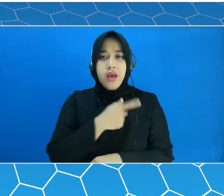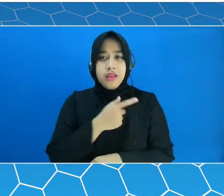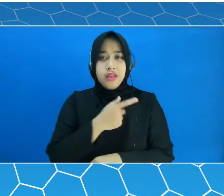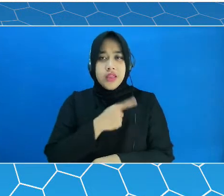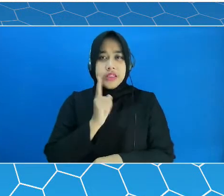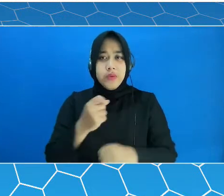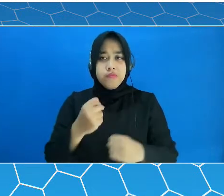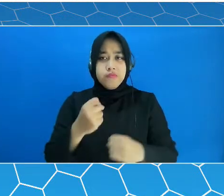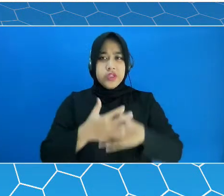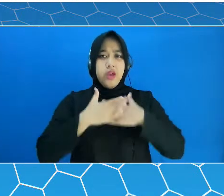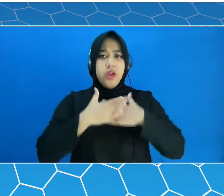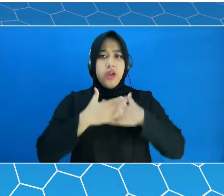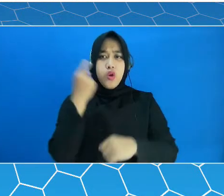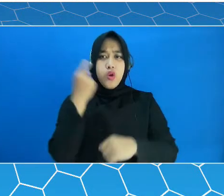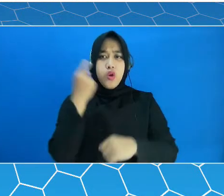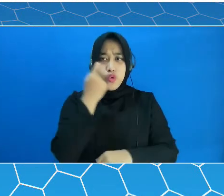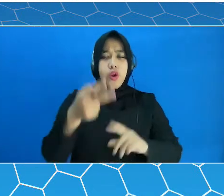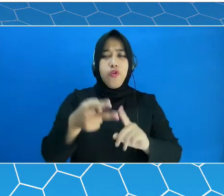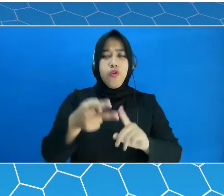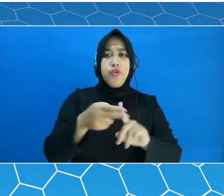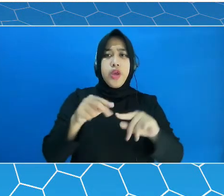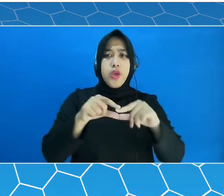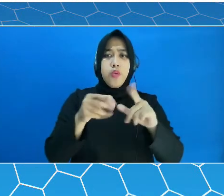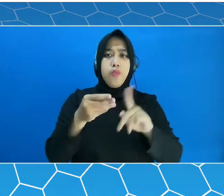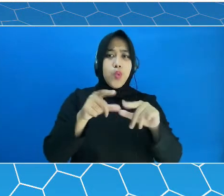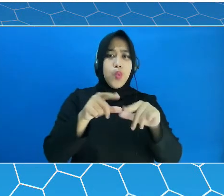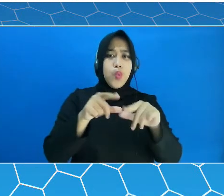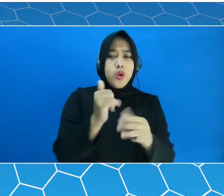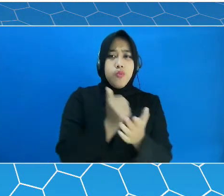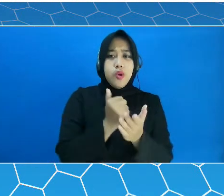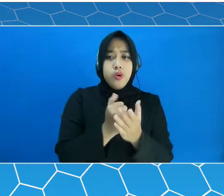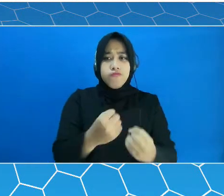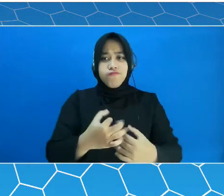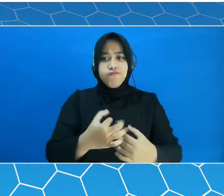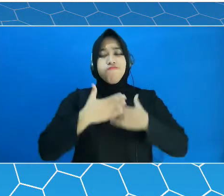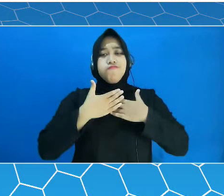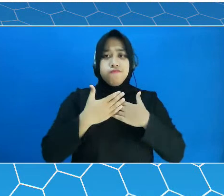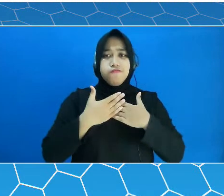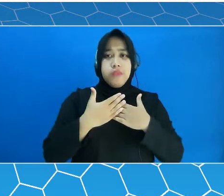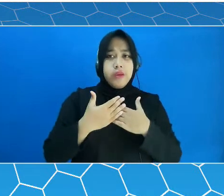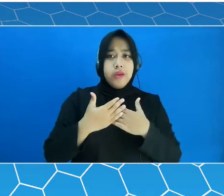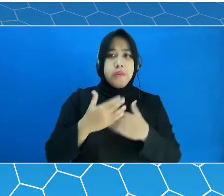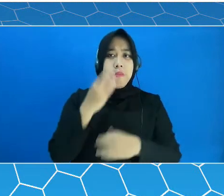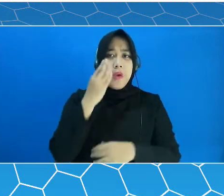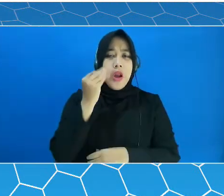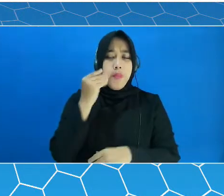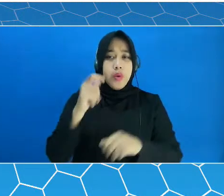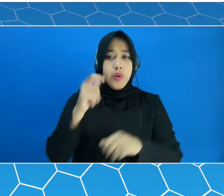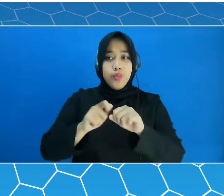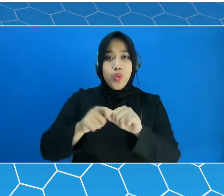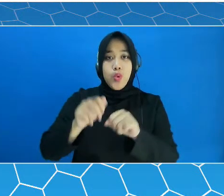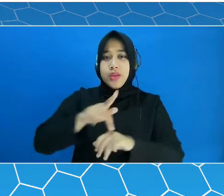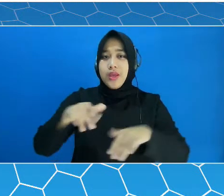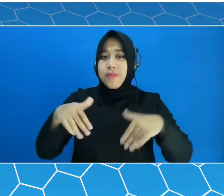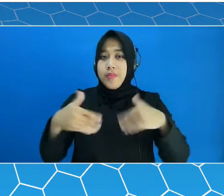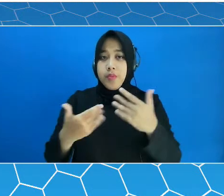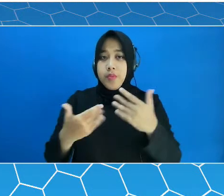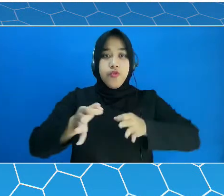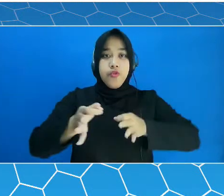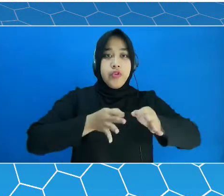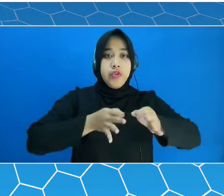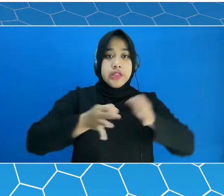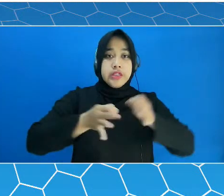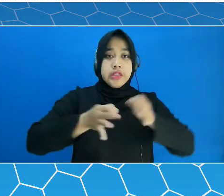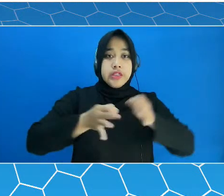had teach us, especially in our country, that I think despite whatever facilities that we have, good facilities in